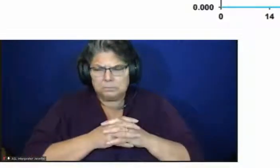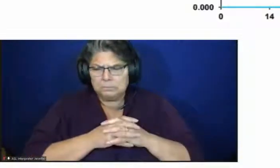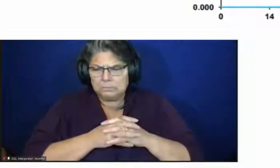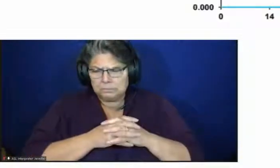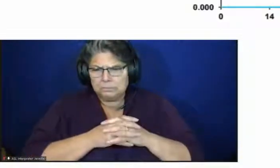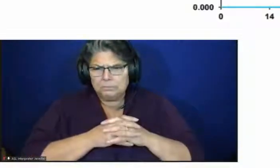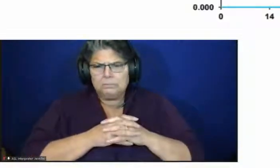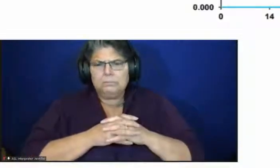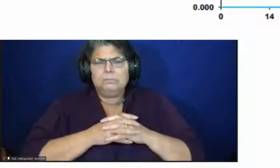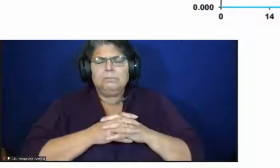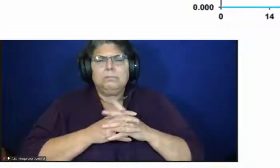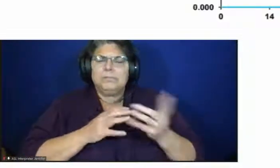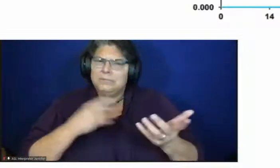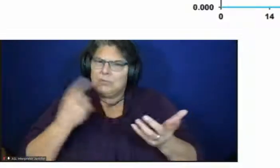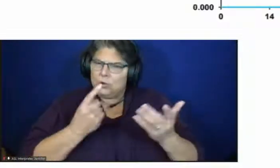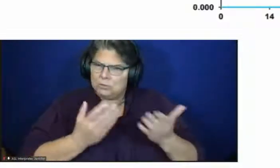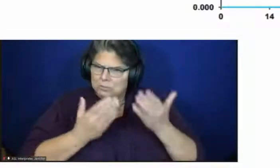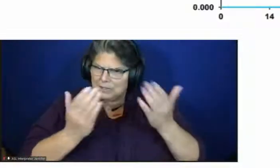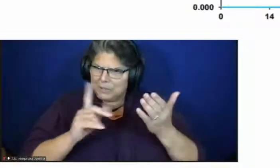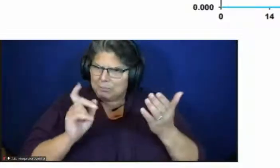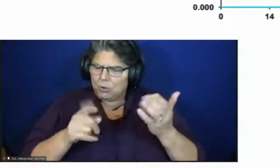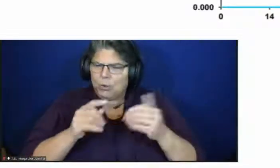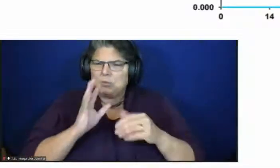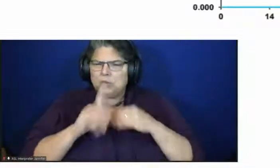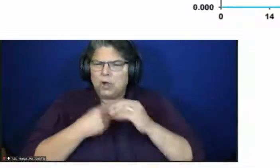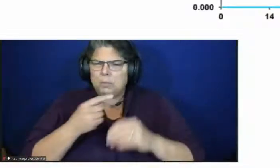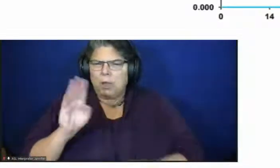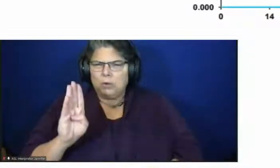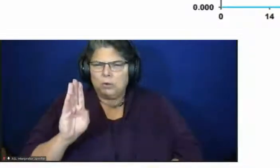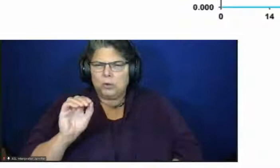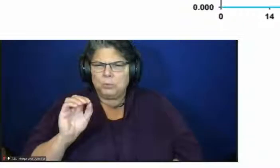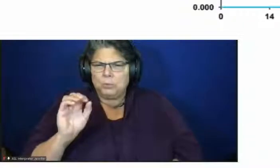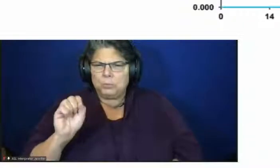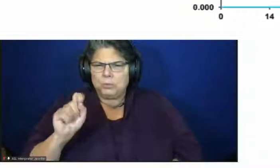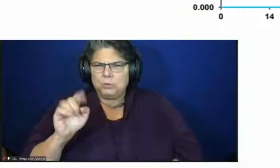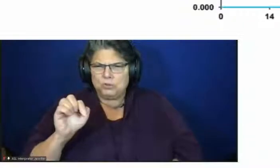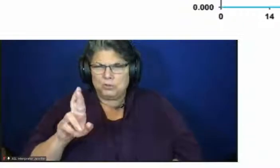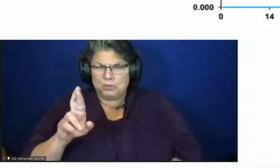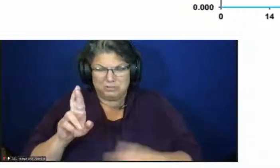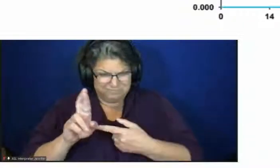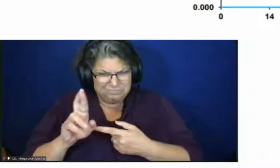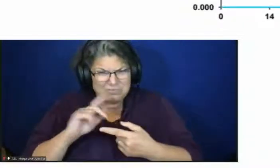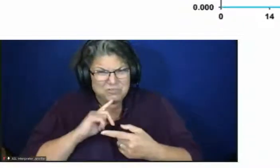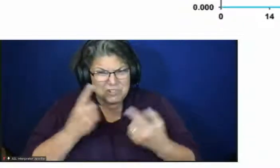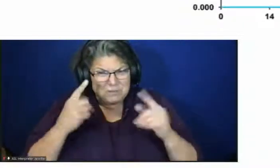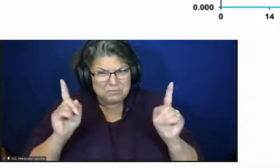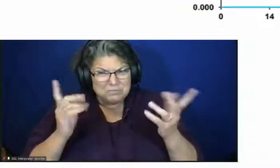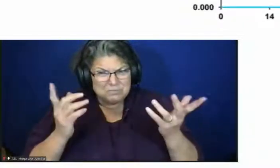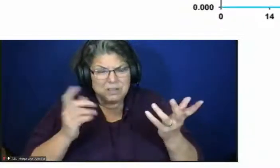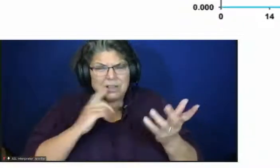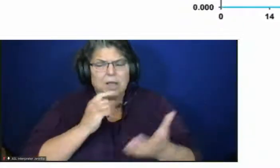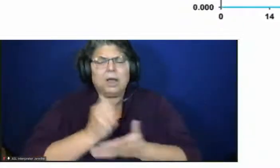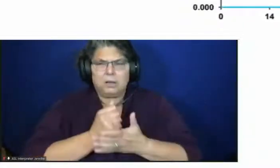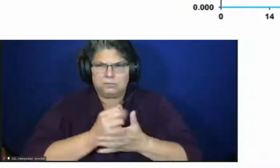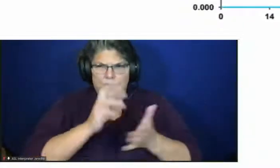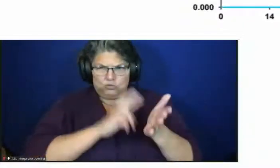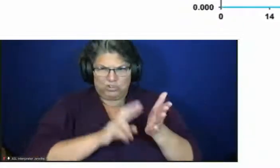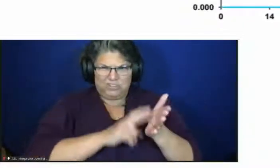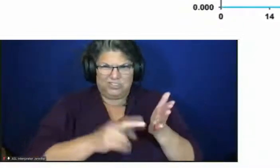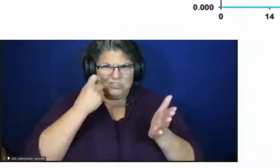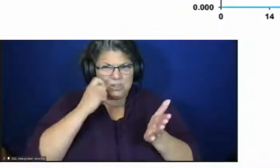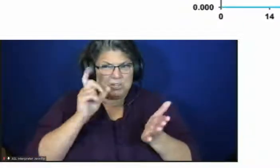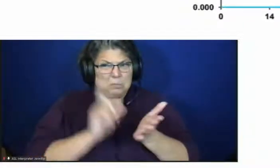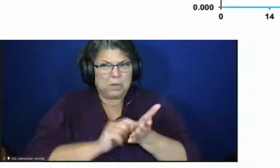This always raises a question when we bring up boosters, the question of efficacy, and research recently published in California